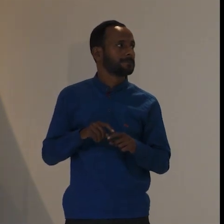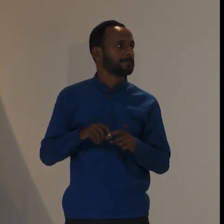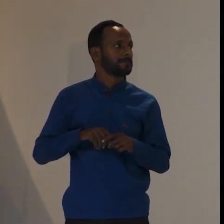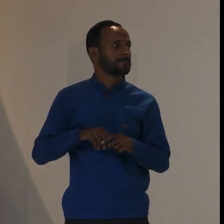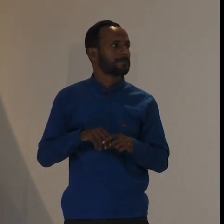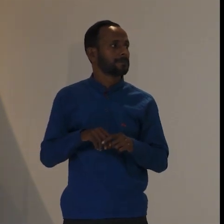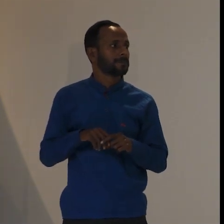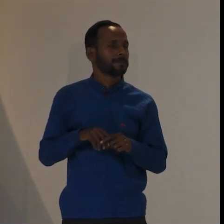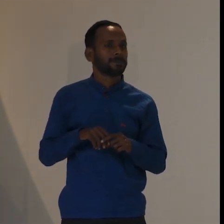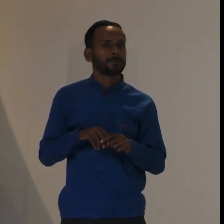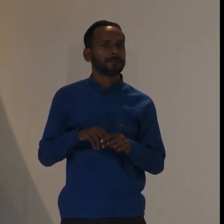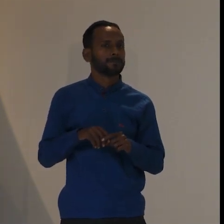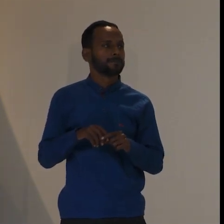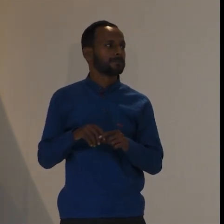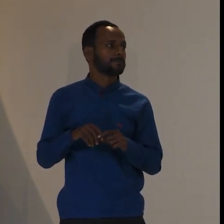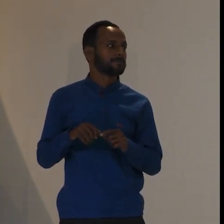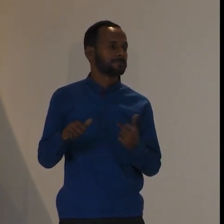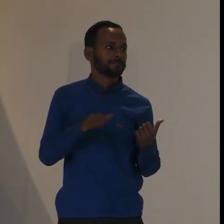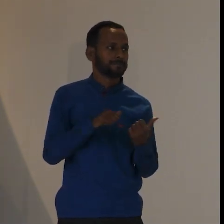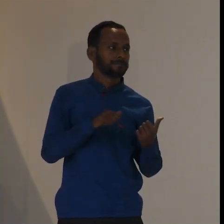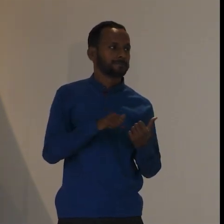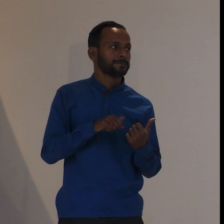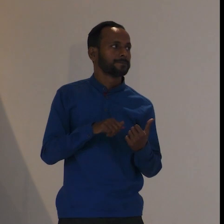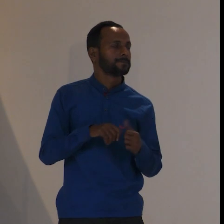sufficient. So can we just have it again, because it was too fast.